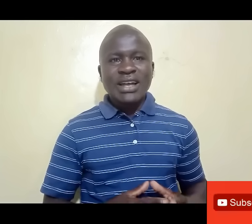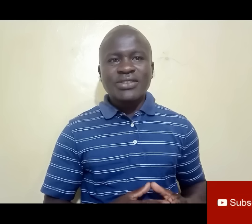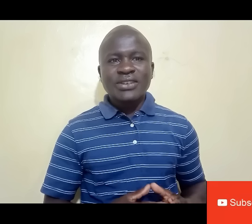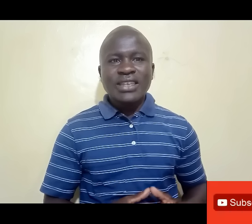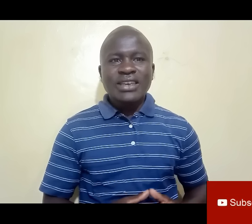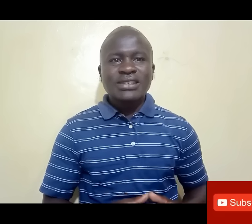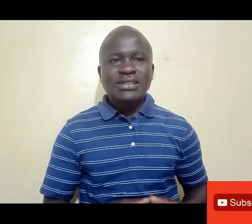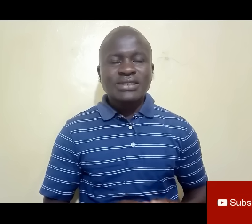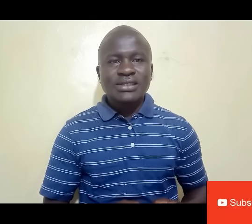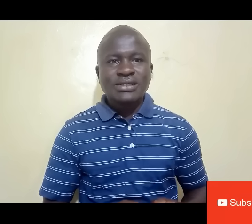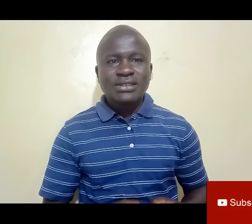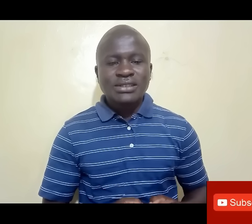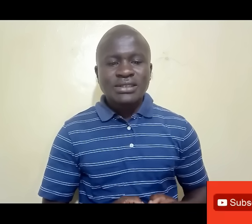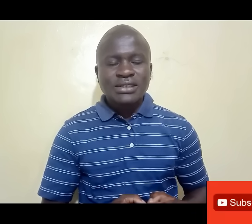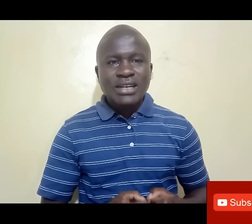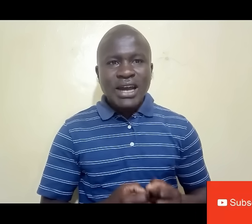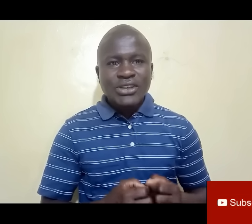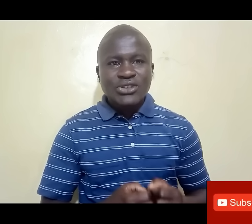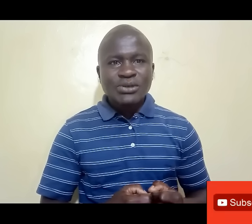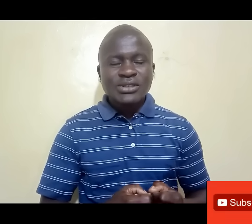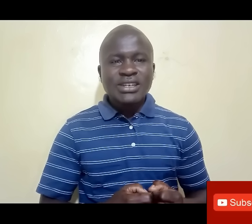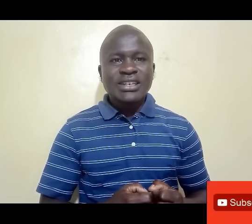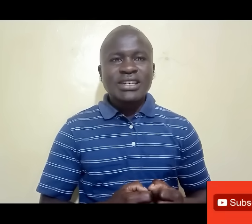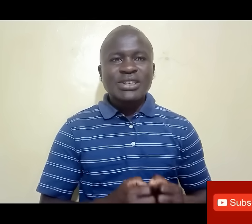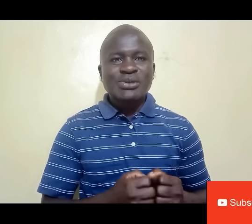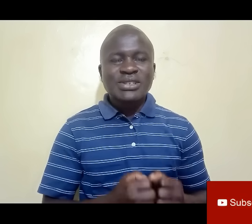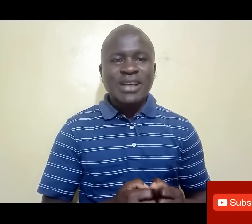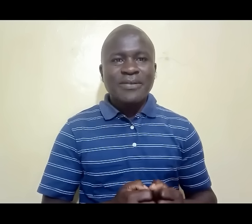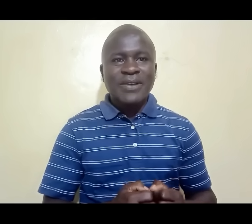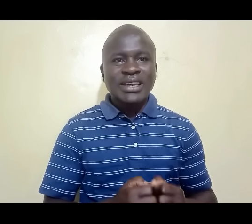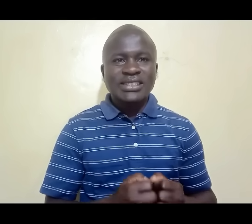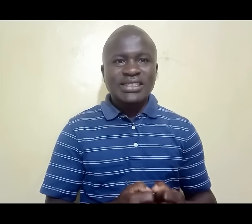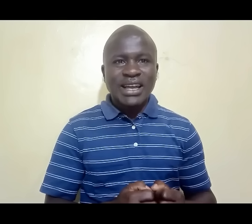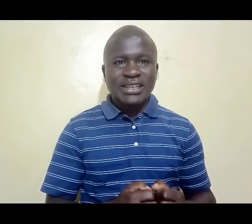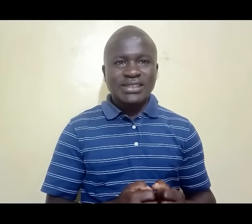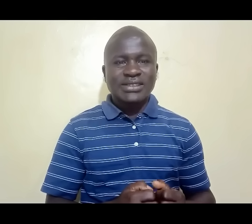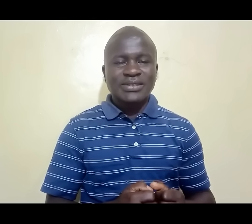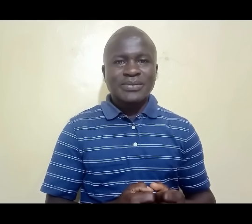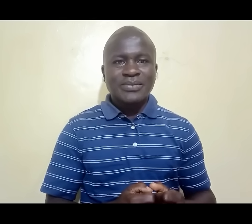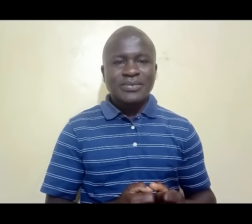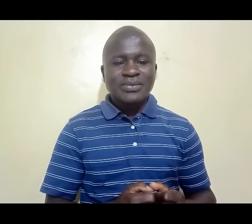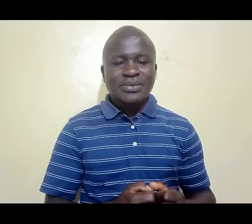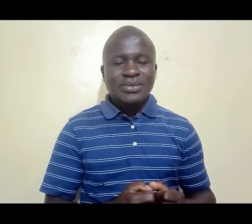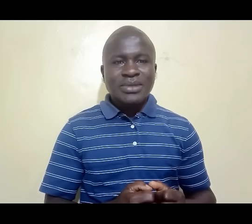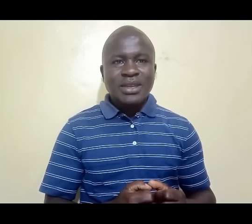As such, Kenyans are choosing to suffer in silence.